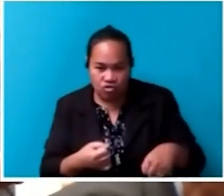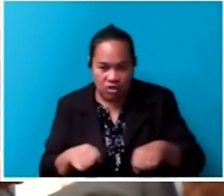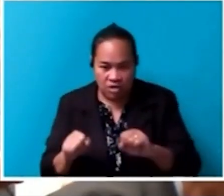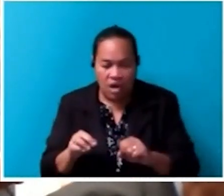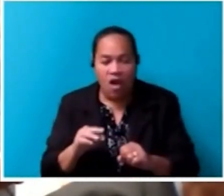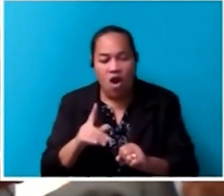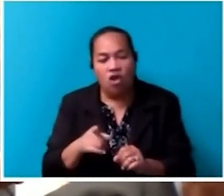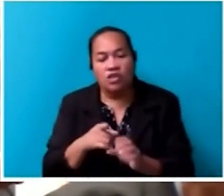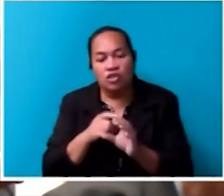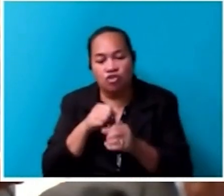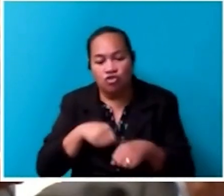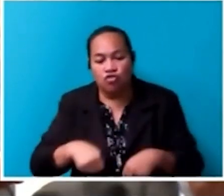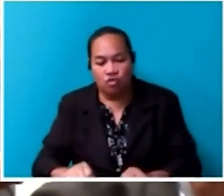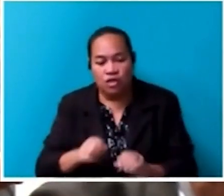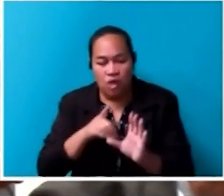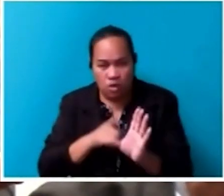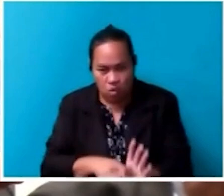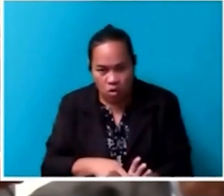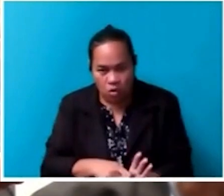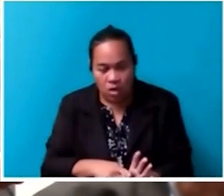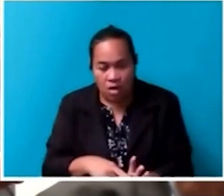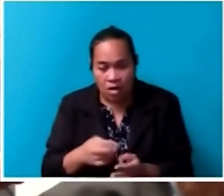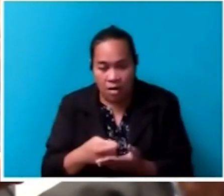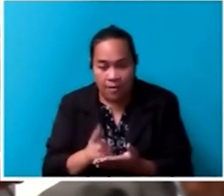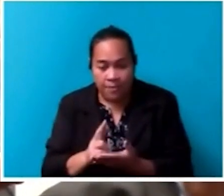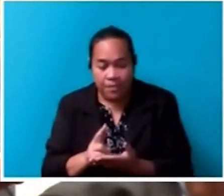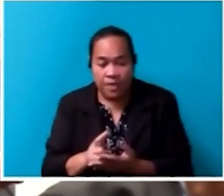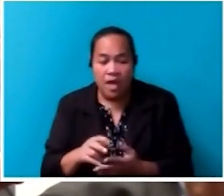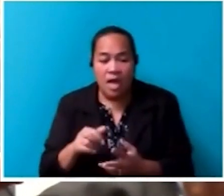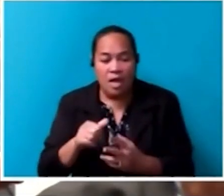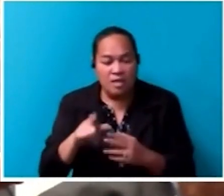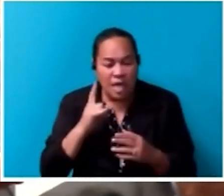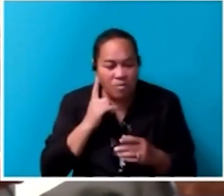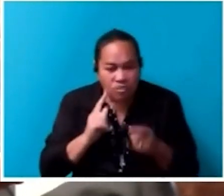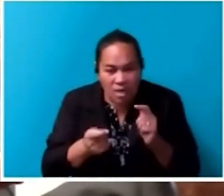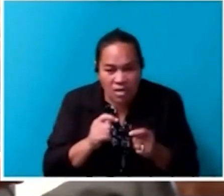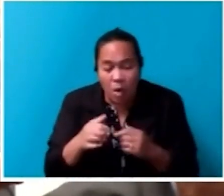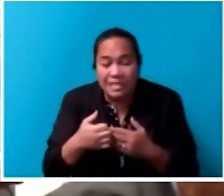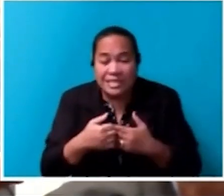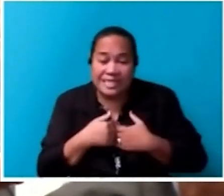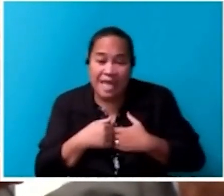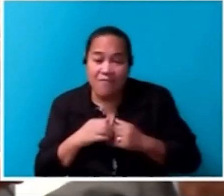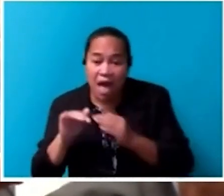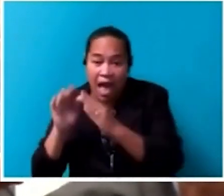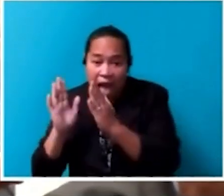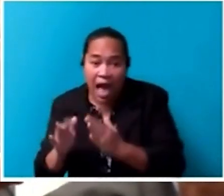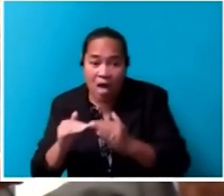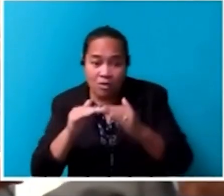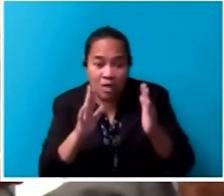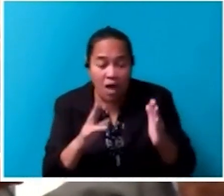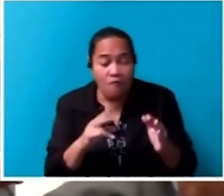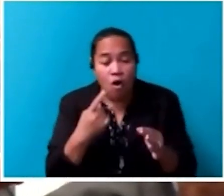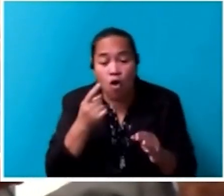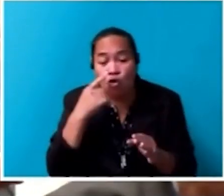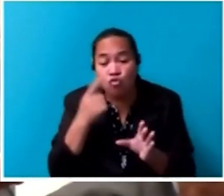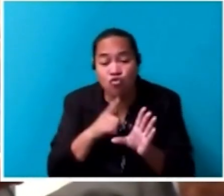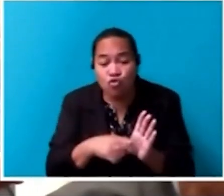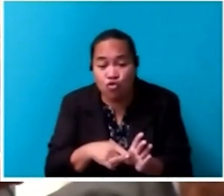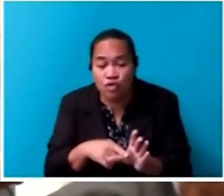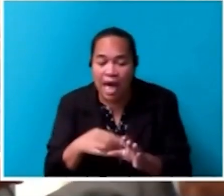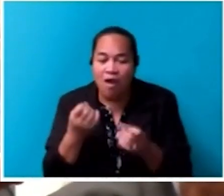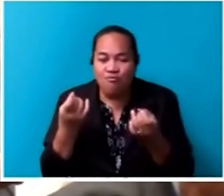rehabilitation, piloting transitional shelters or safe homes for youths ready to exit street